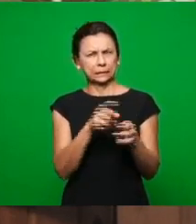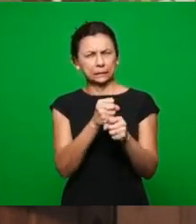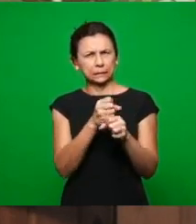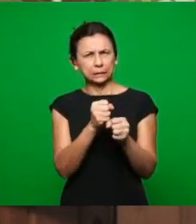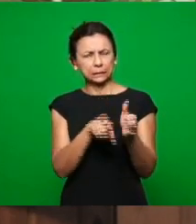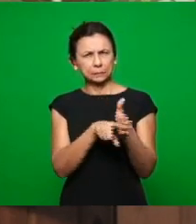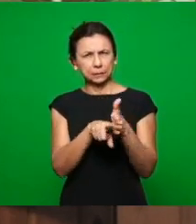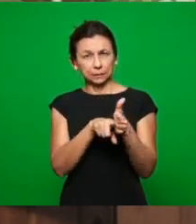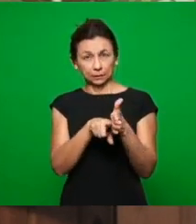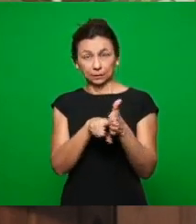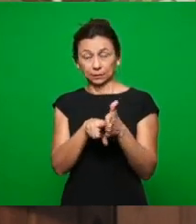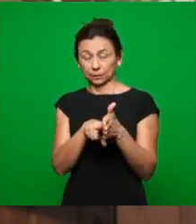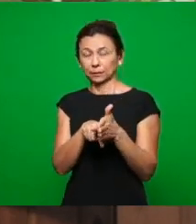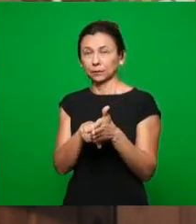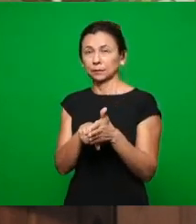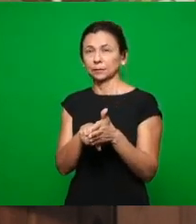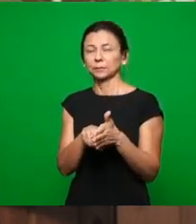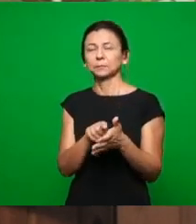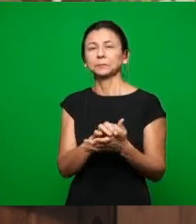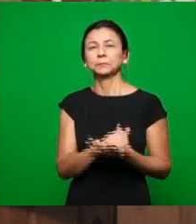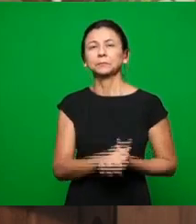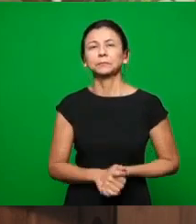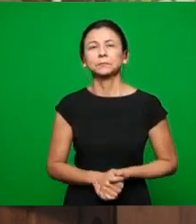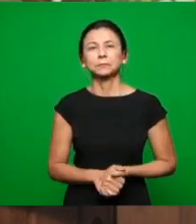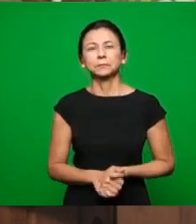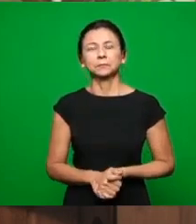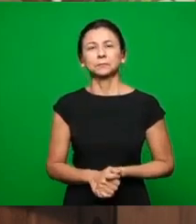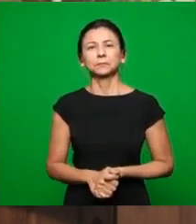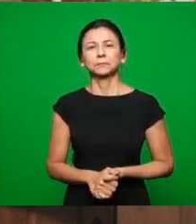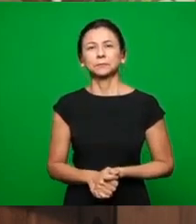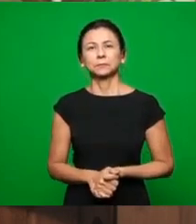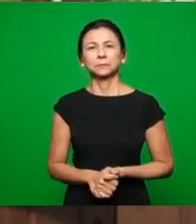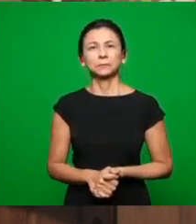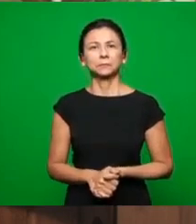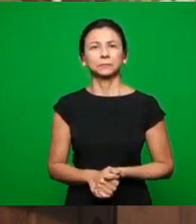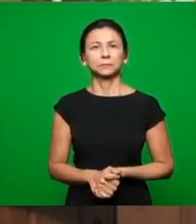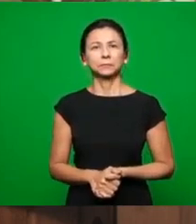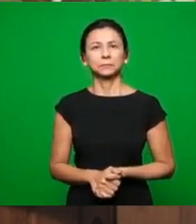statistic that allows us to say that maybe